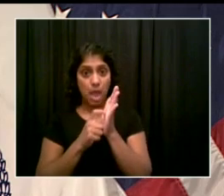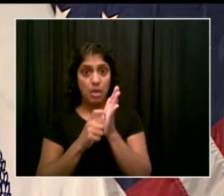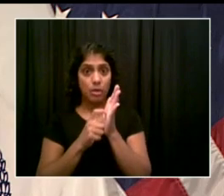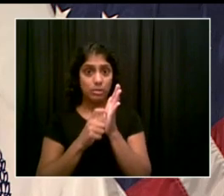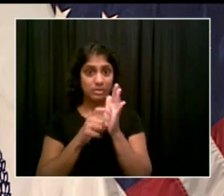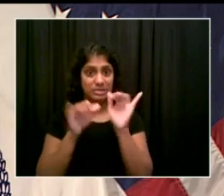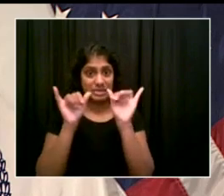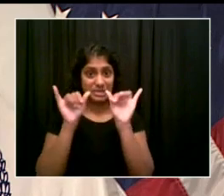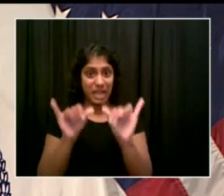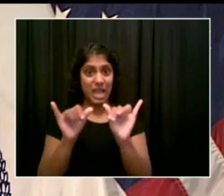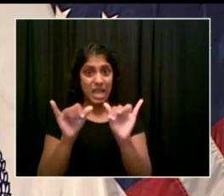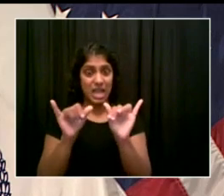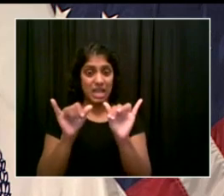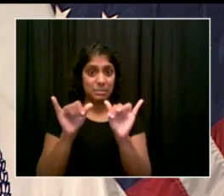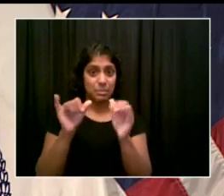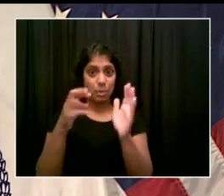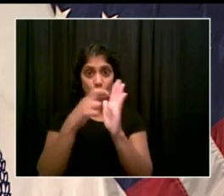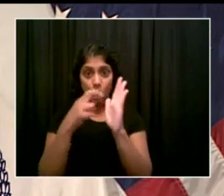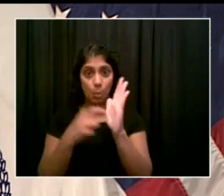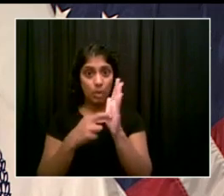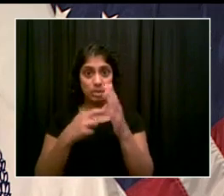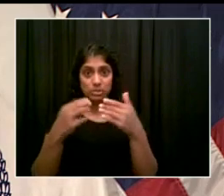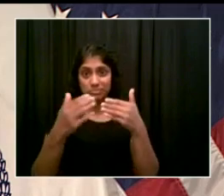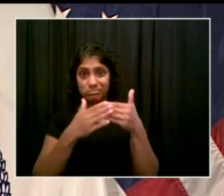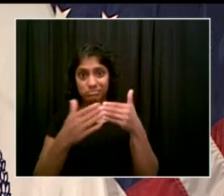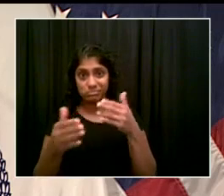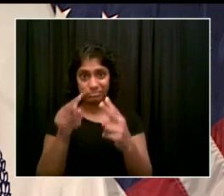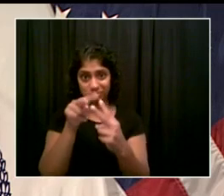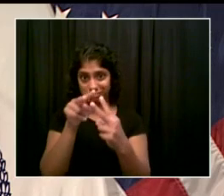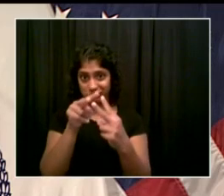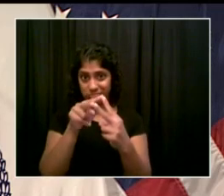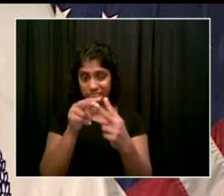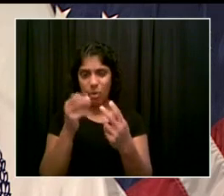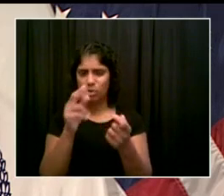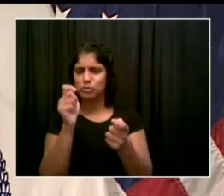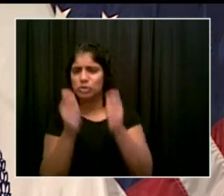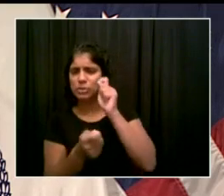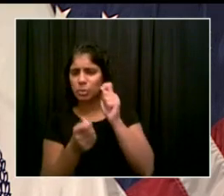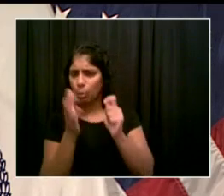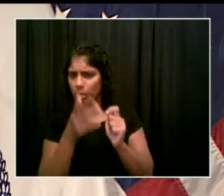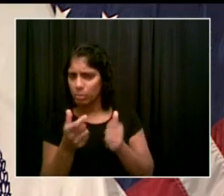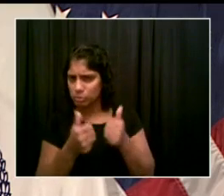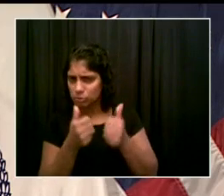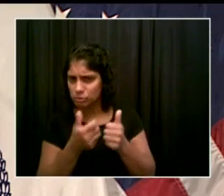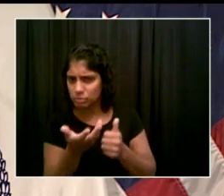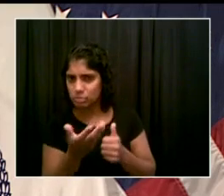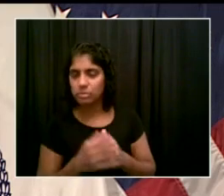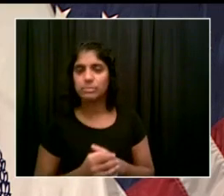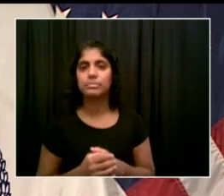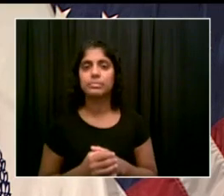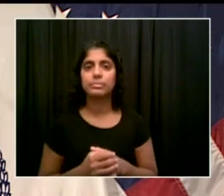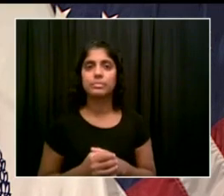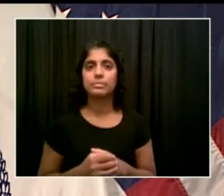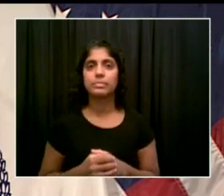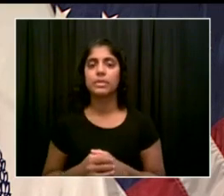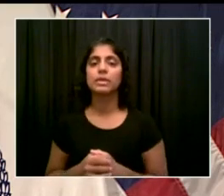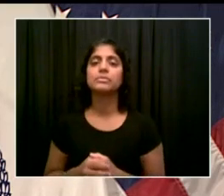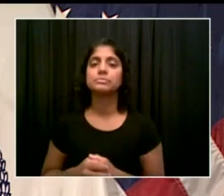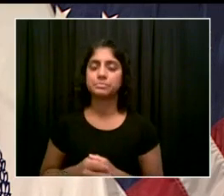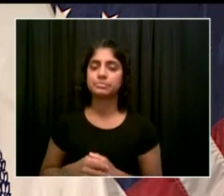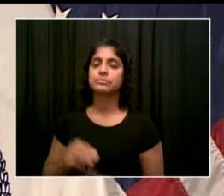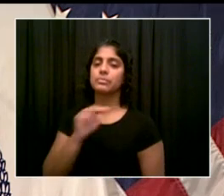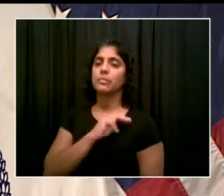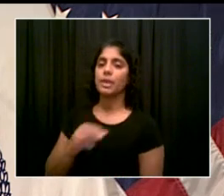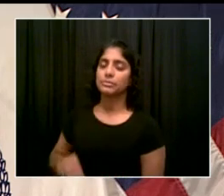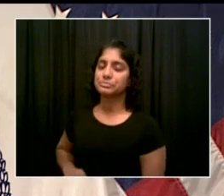made the point climbing the ladder. Look, we're going to do more and more if the variant continues to spread.